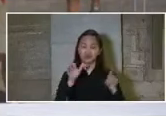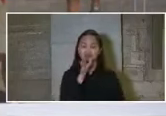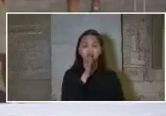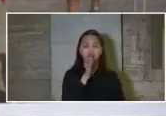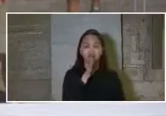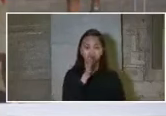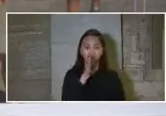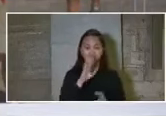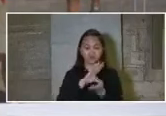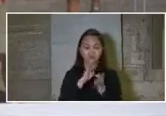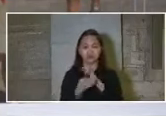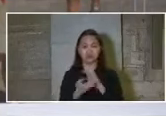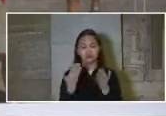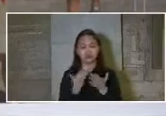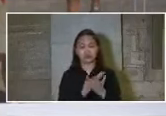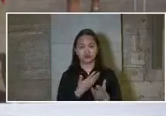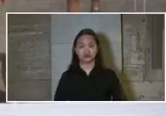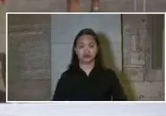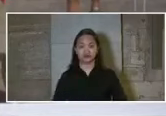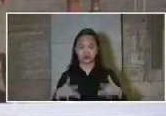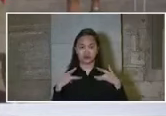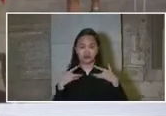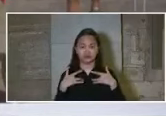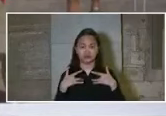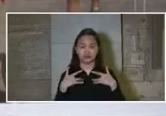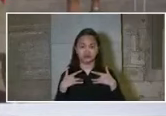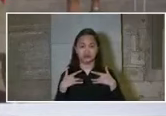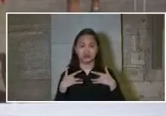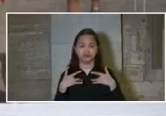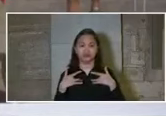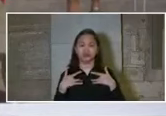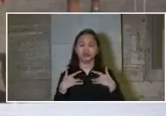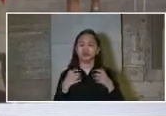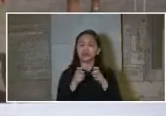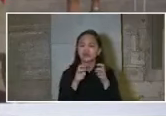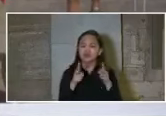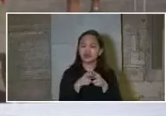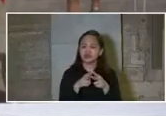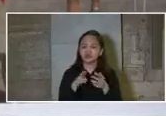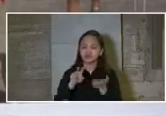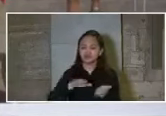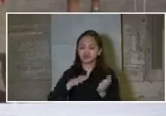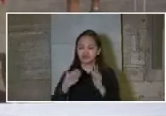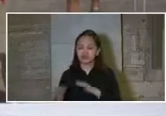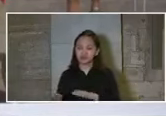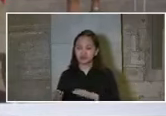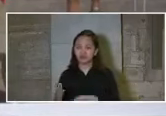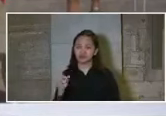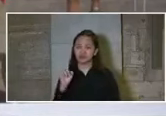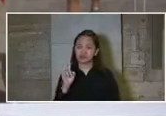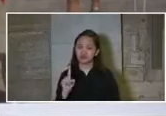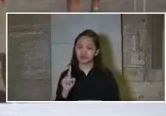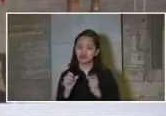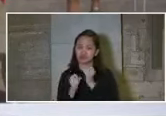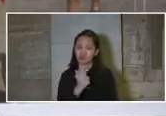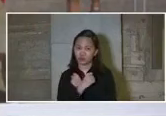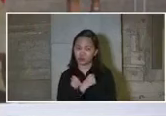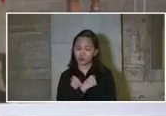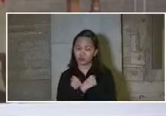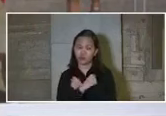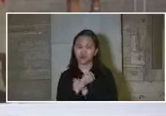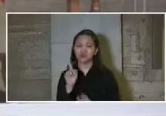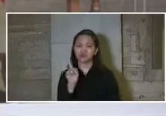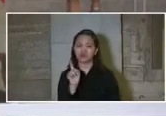Motherhood becomes her new life. At kahit sa pagpanaw ng isang minamahal, ano ho